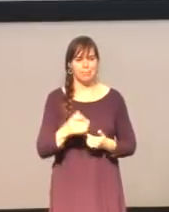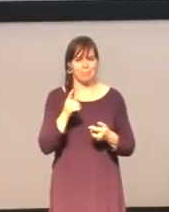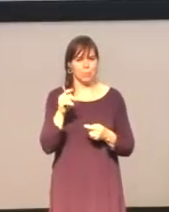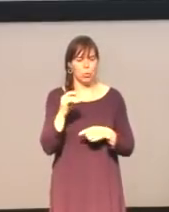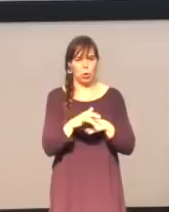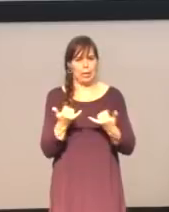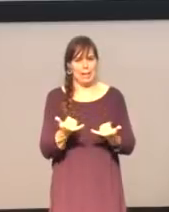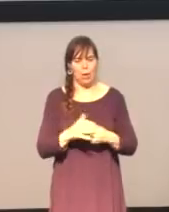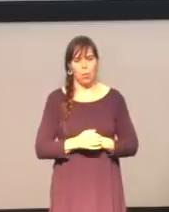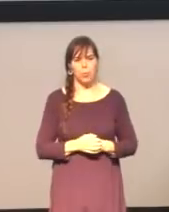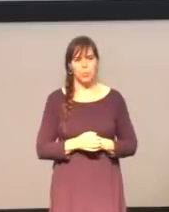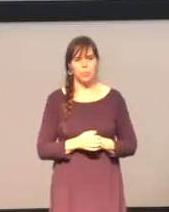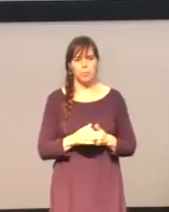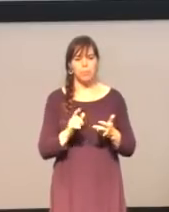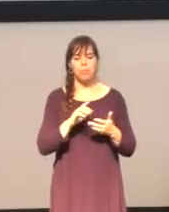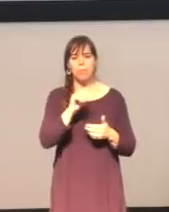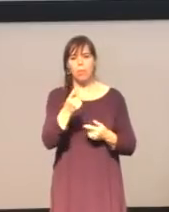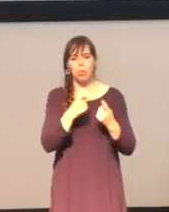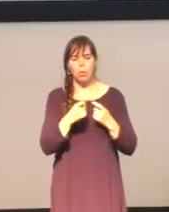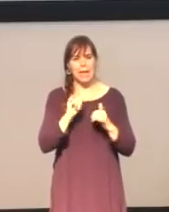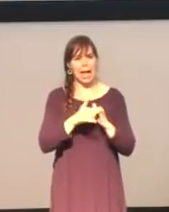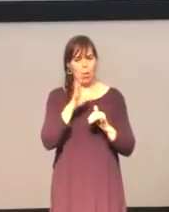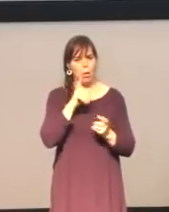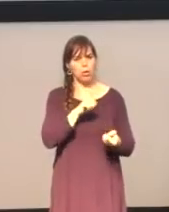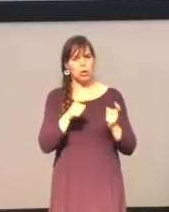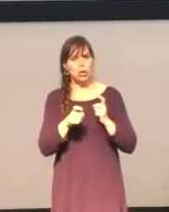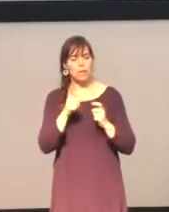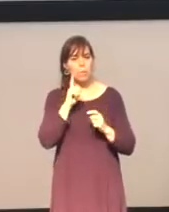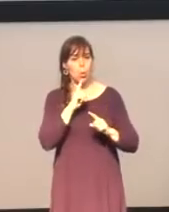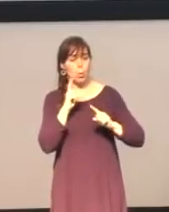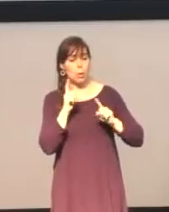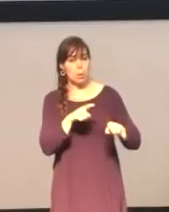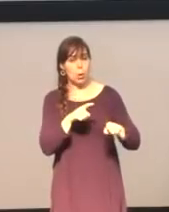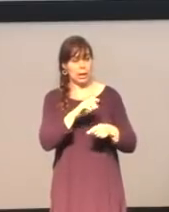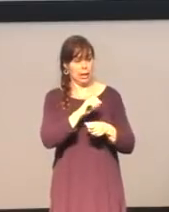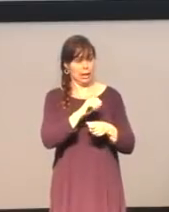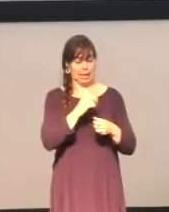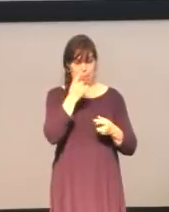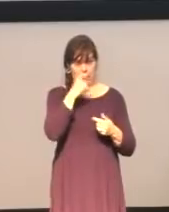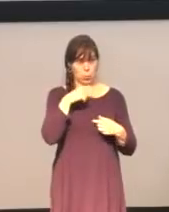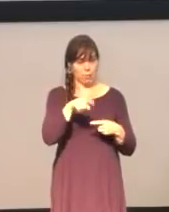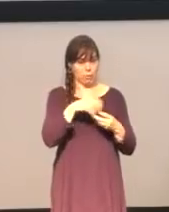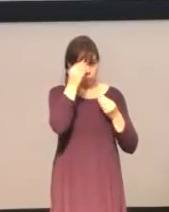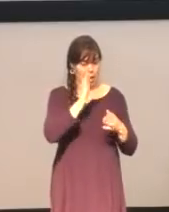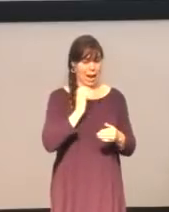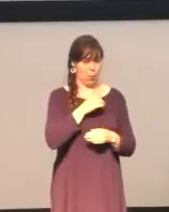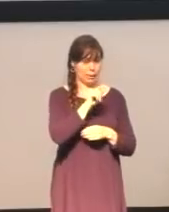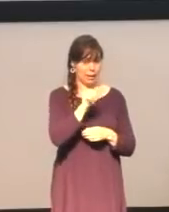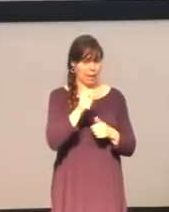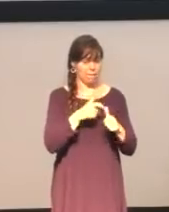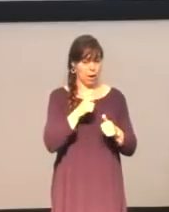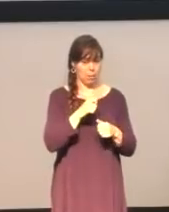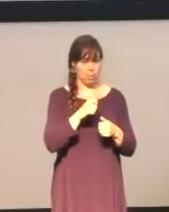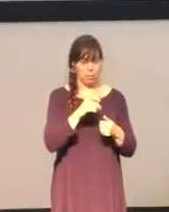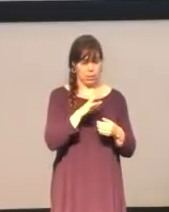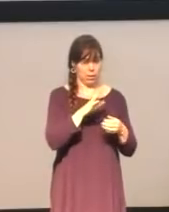early. How will the shift in COVID data reporting from the CDC to HHS affect our ability to understand COVID